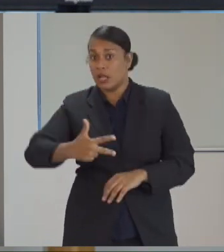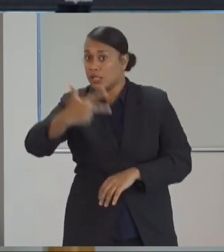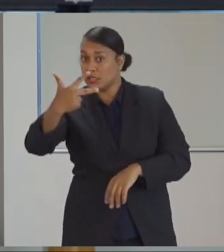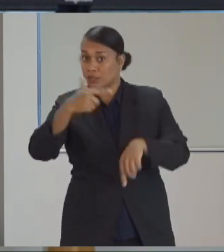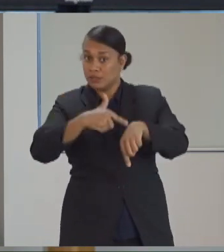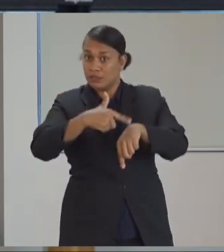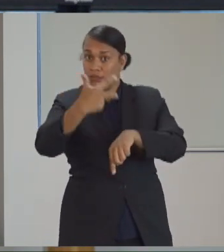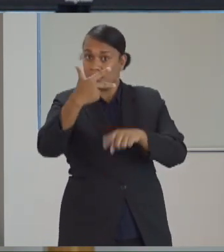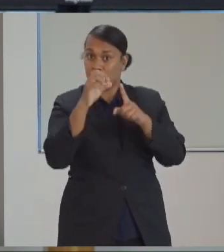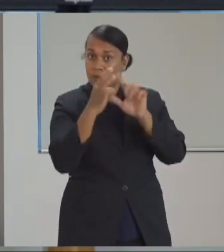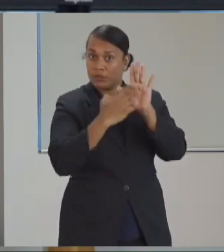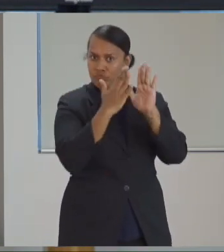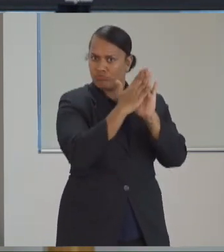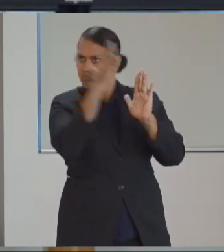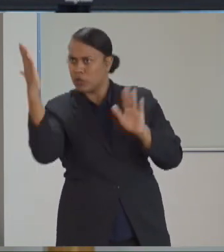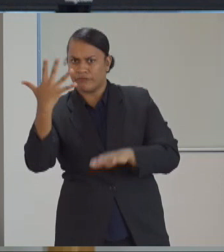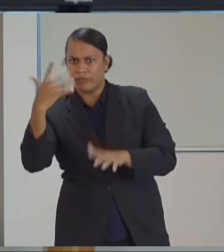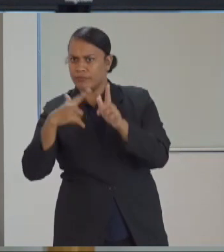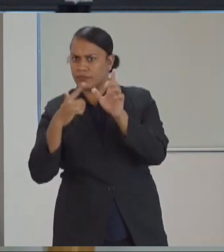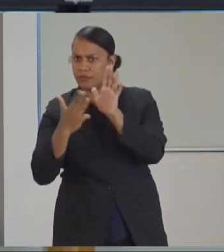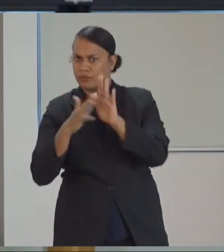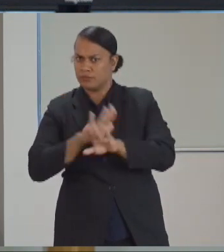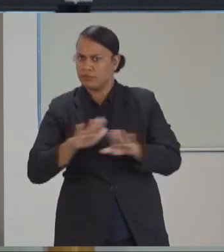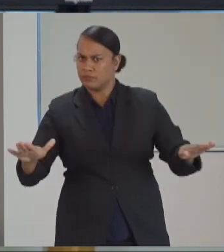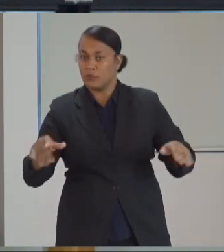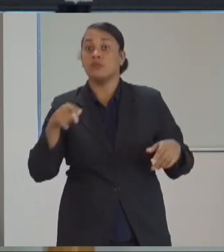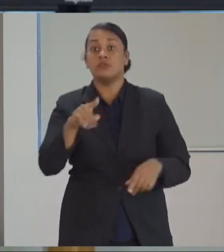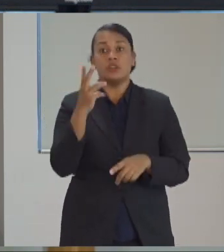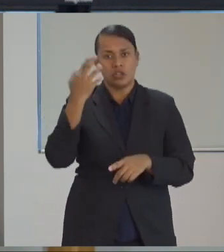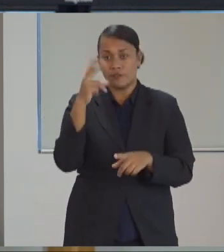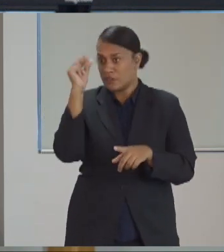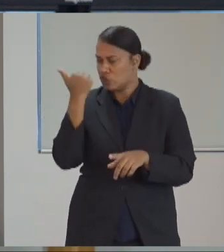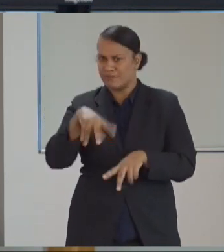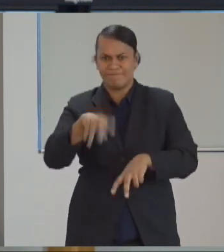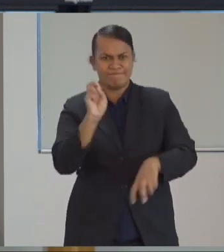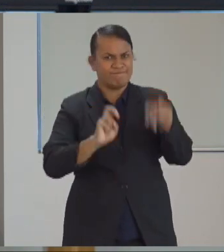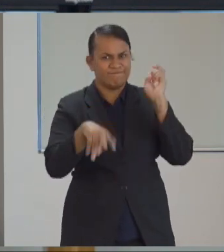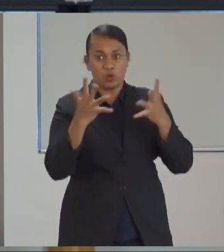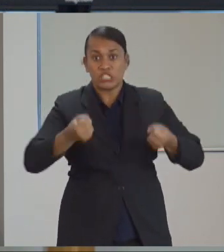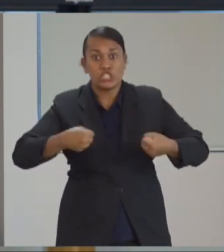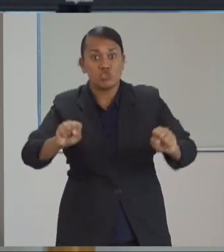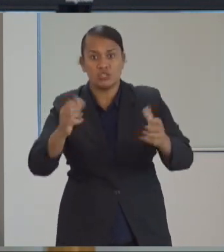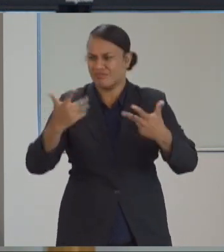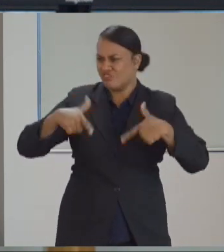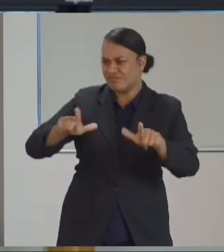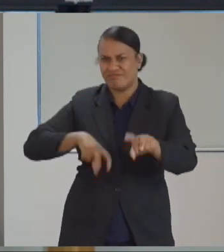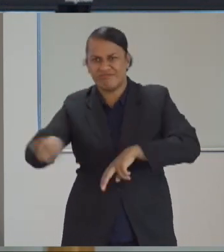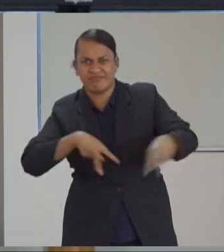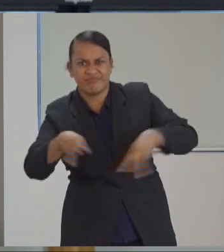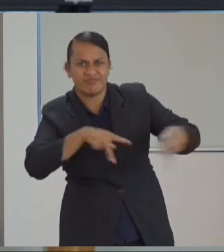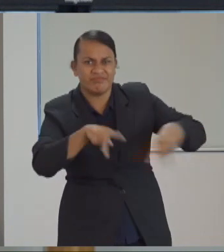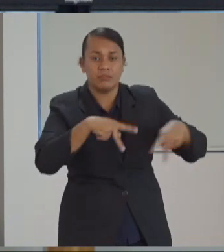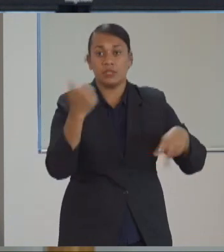day. During that window, all Fijians need to stay off the streets and refrain from traveling. This order was made